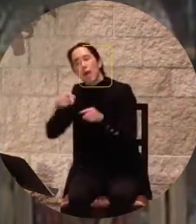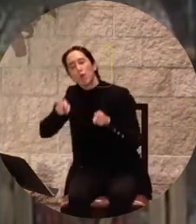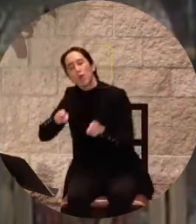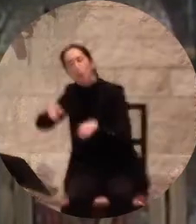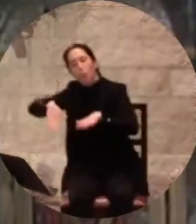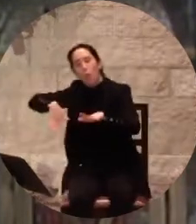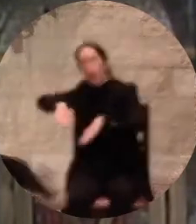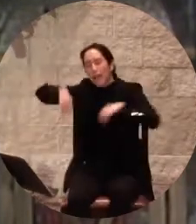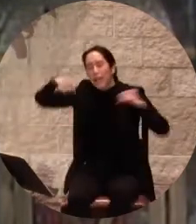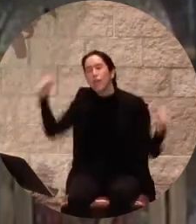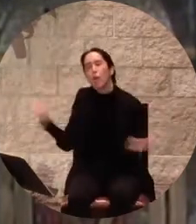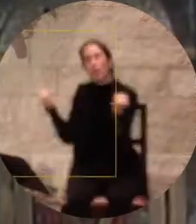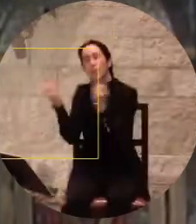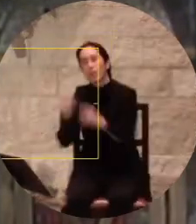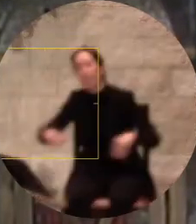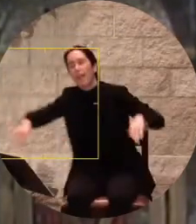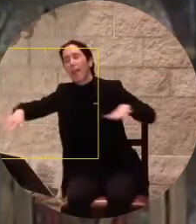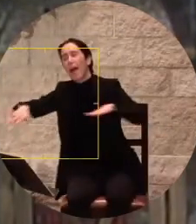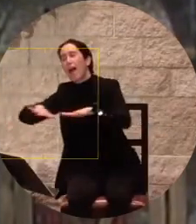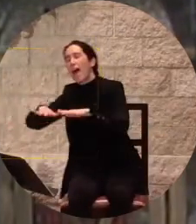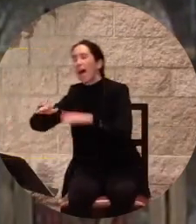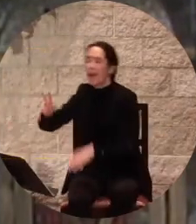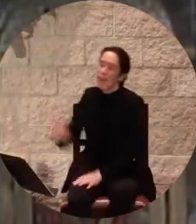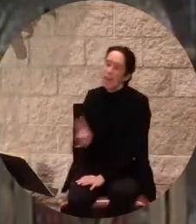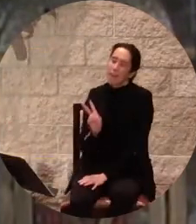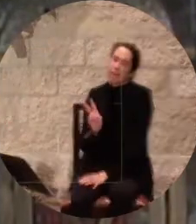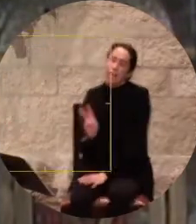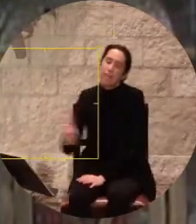we made. Walking in a winter wonderland.